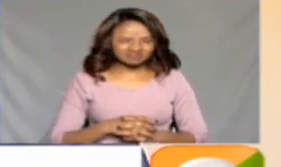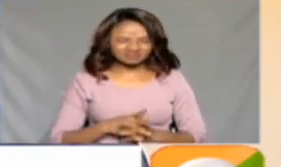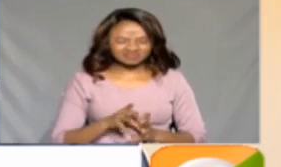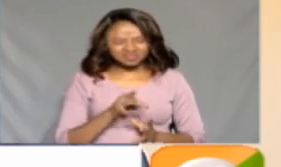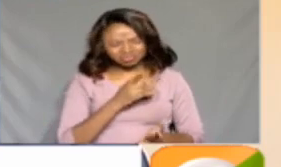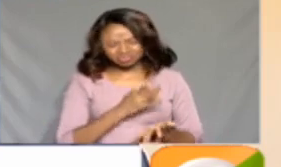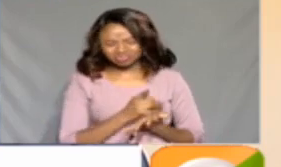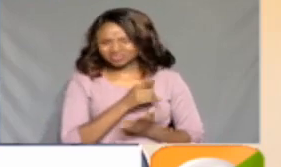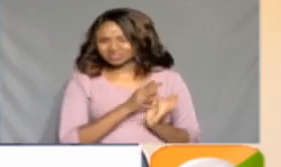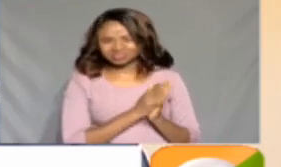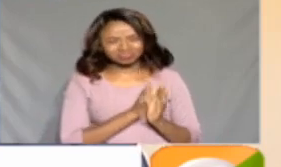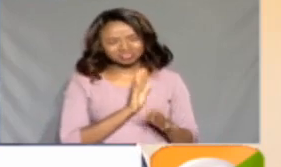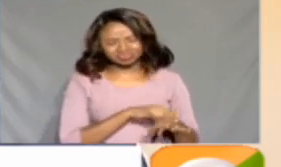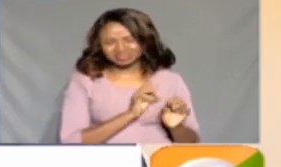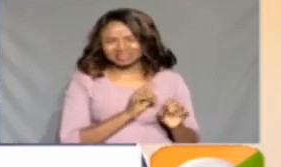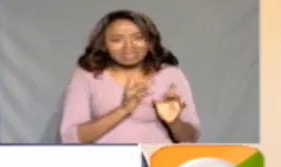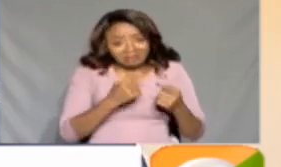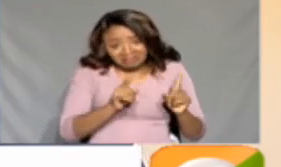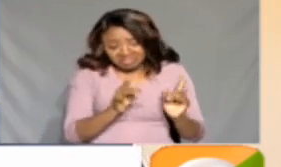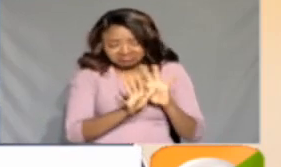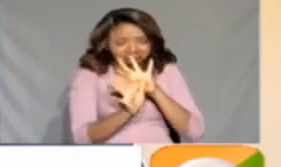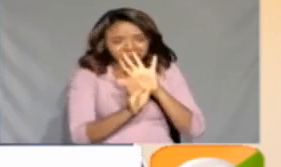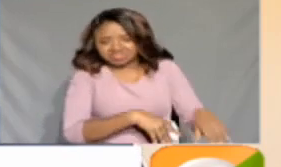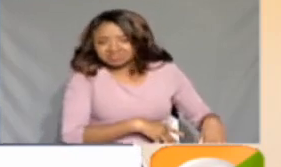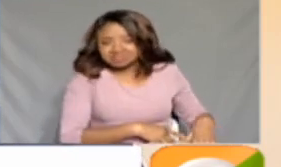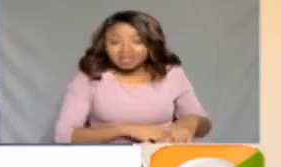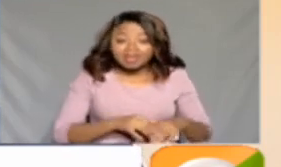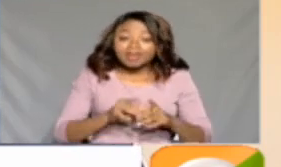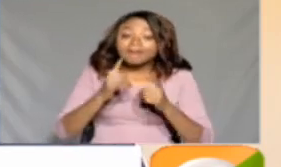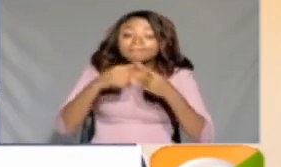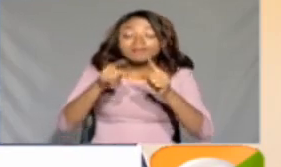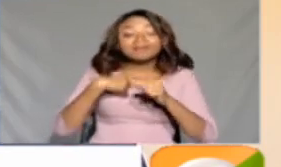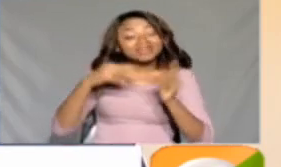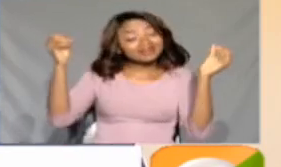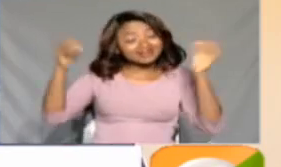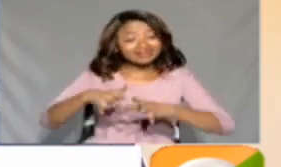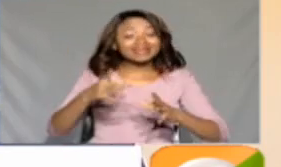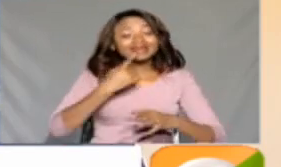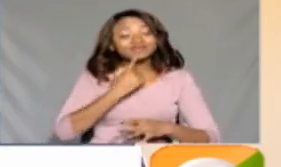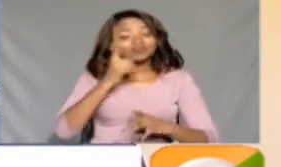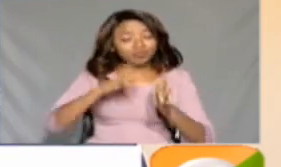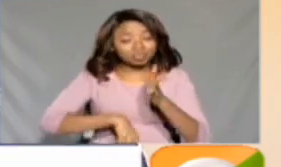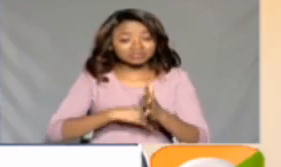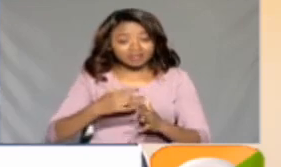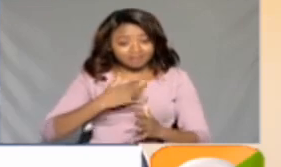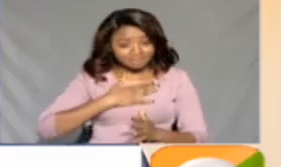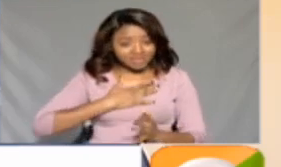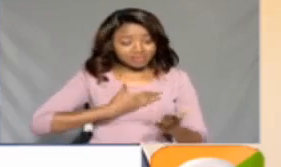really. No, that's not the issue. I think I've stated before that our relationship is cordial and respectful.